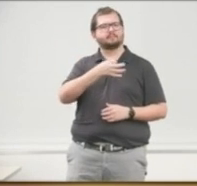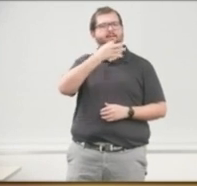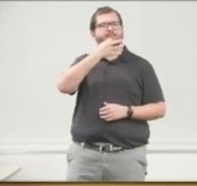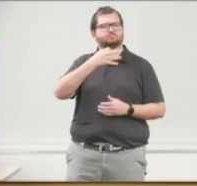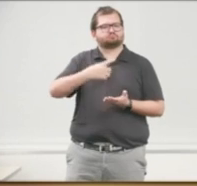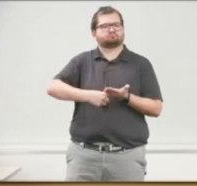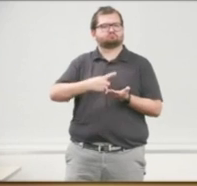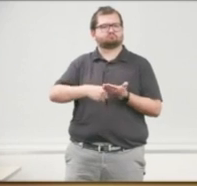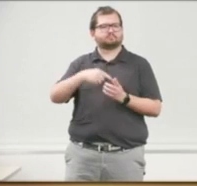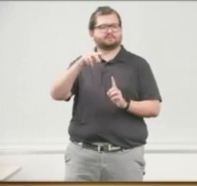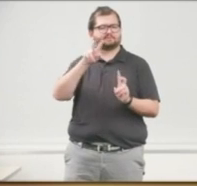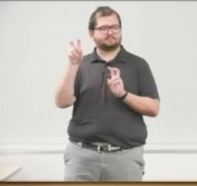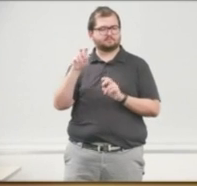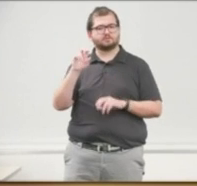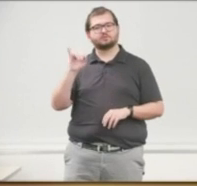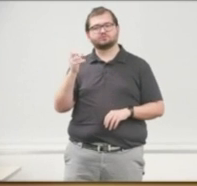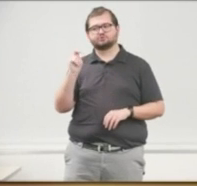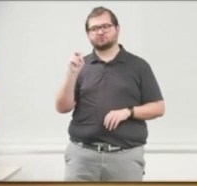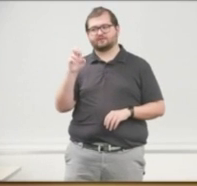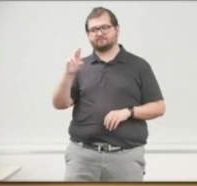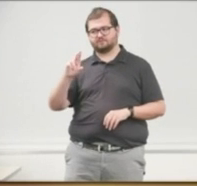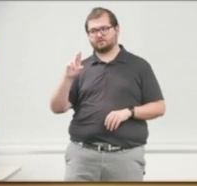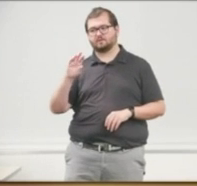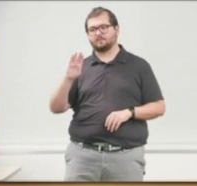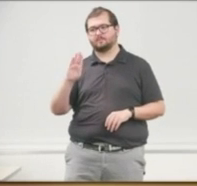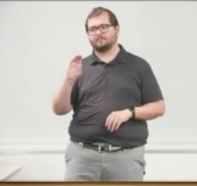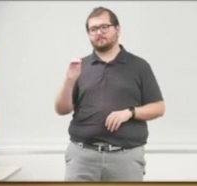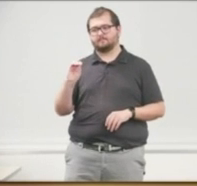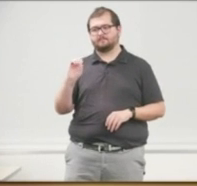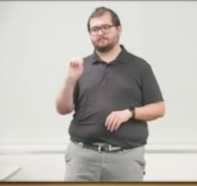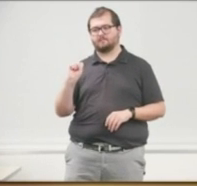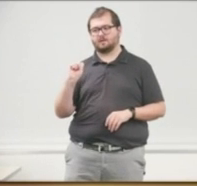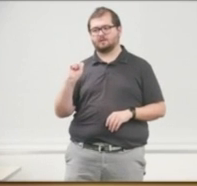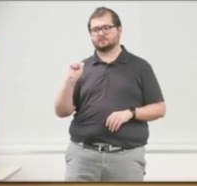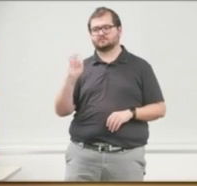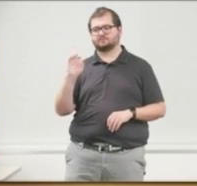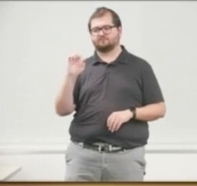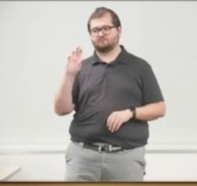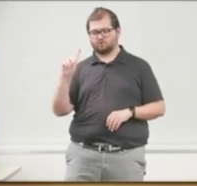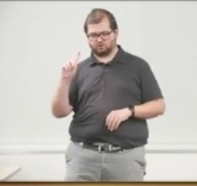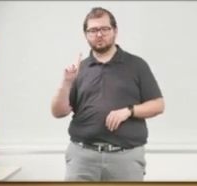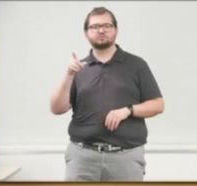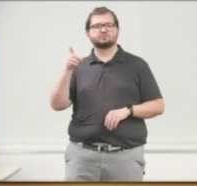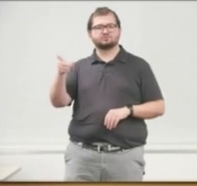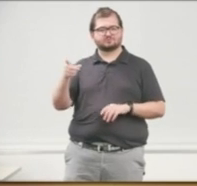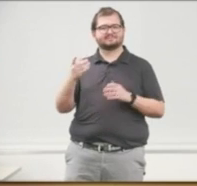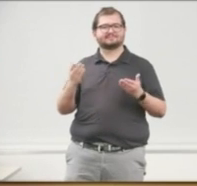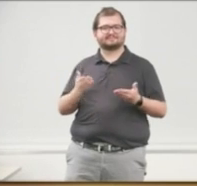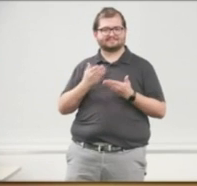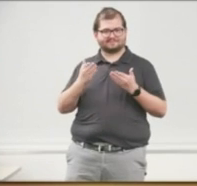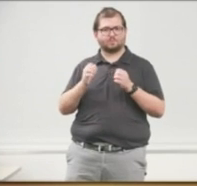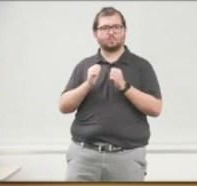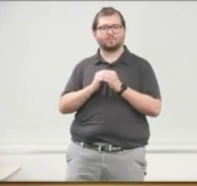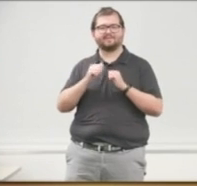subject. Jennifer Botsford is the Bureau Chief, Resiliency and the Environment for the Arizona Department of Health Services. So we